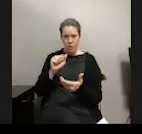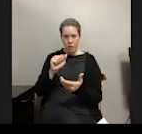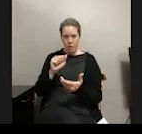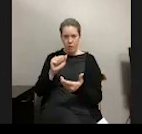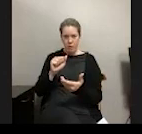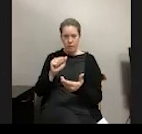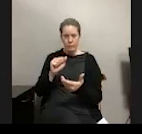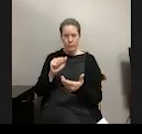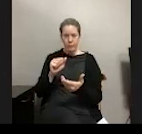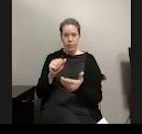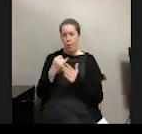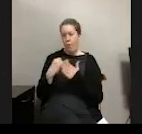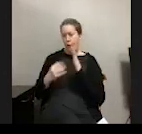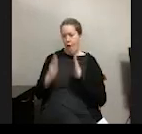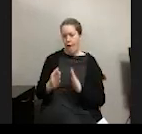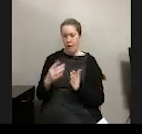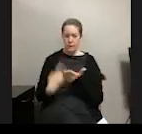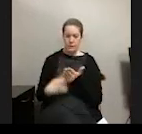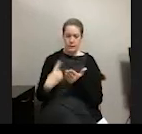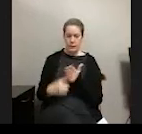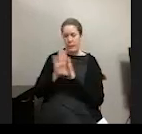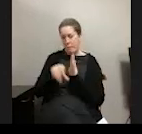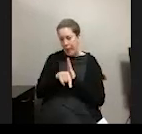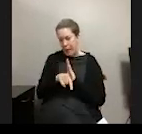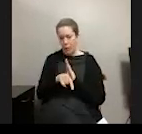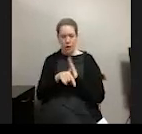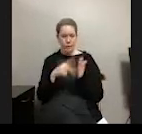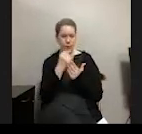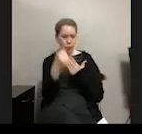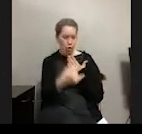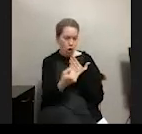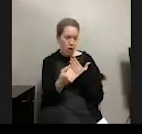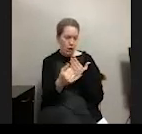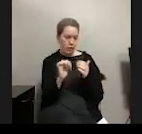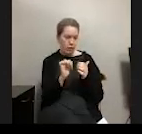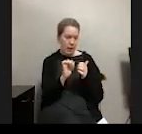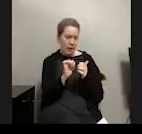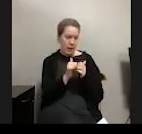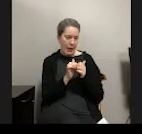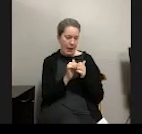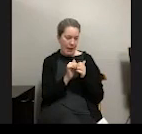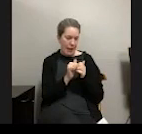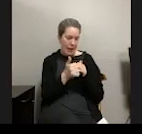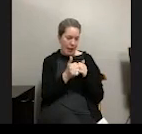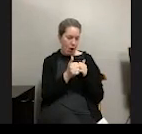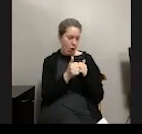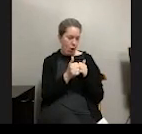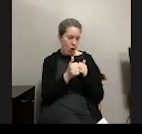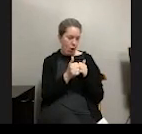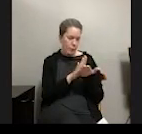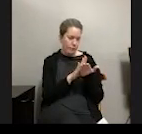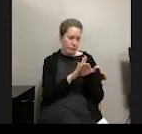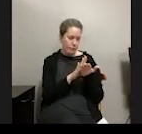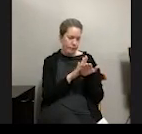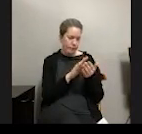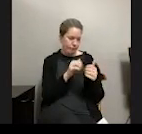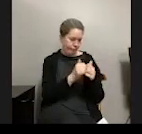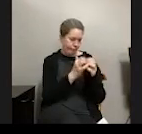the background of the project and how it came to be, or how it was originally unsuccessful and then successful. And so just really